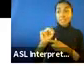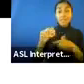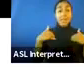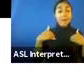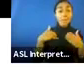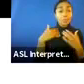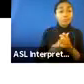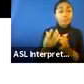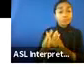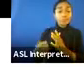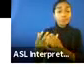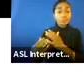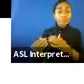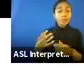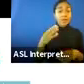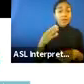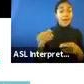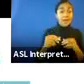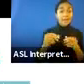Next slide, please.